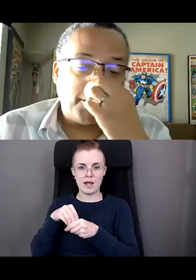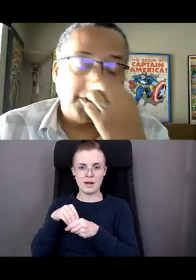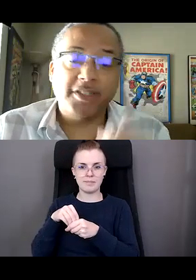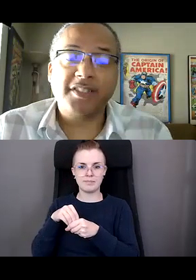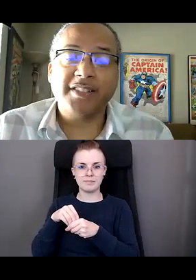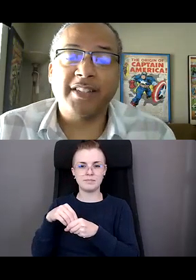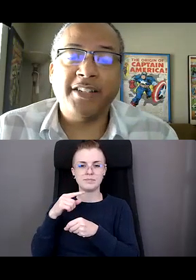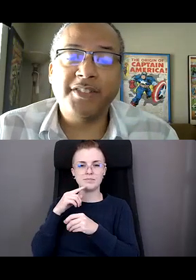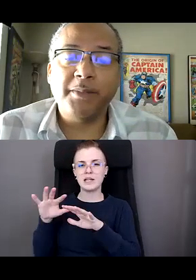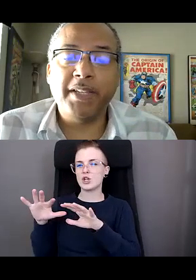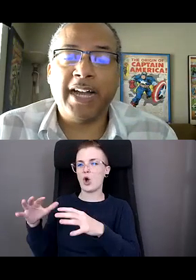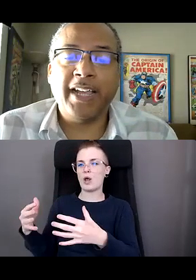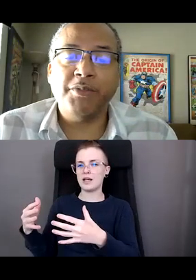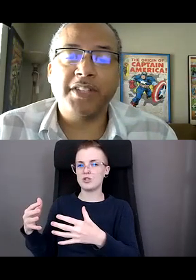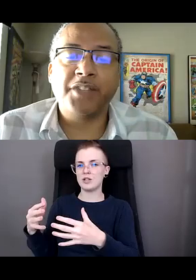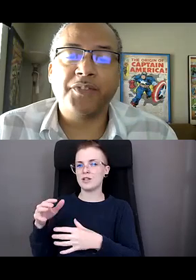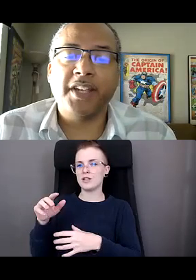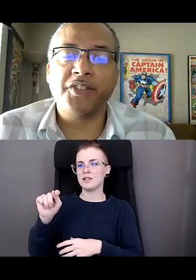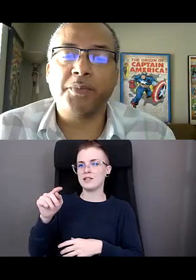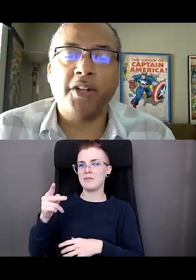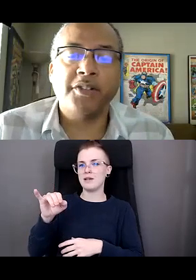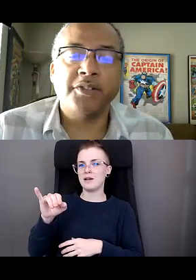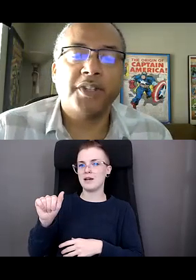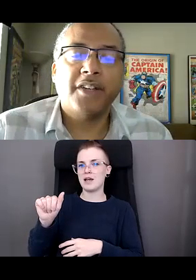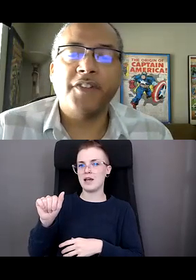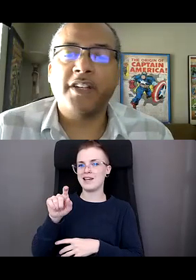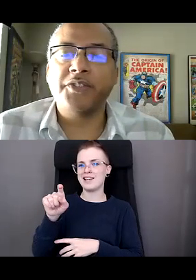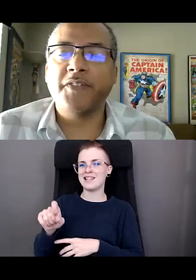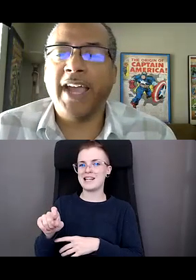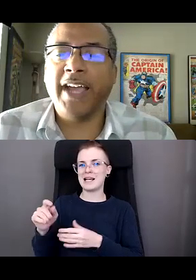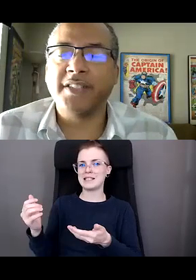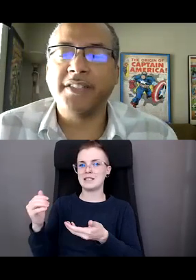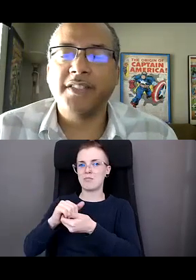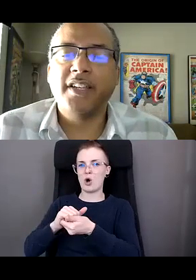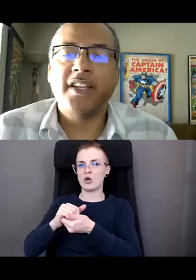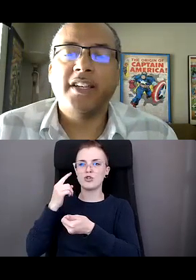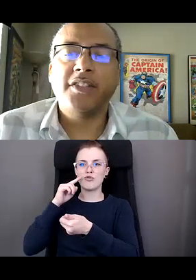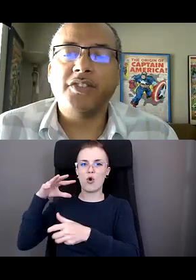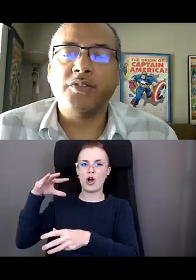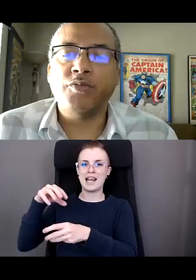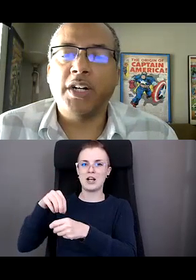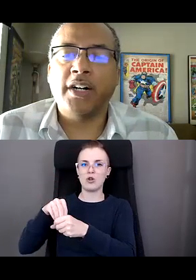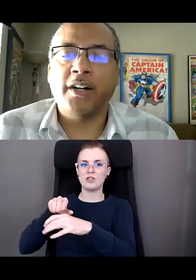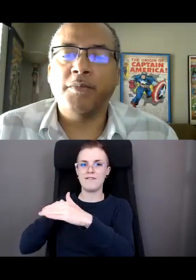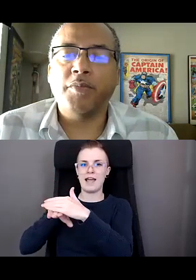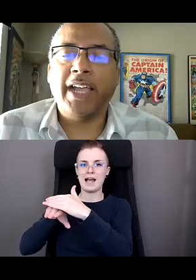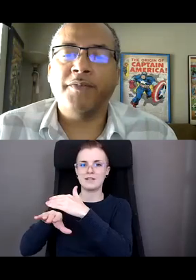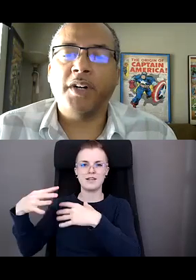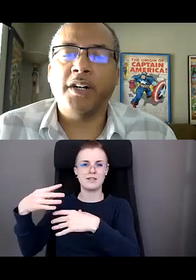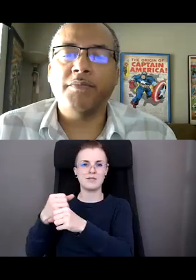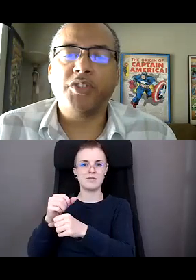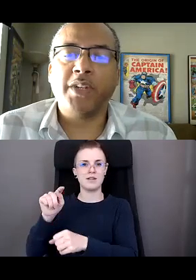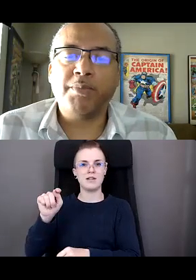coalition that I'm going to discuss later, TPIA, which stands for Texas Partners for Inclusive Access. We